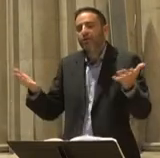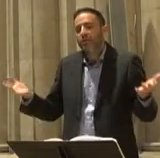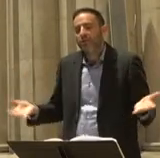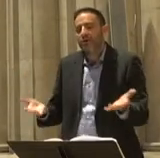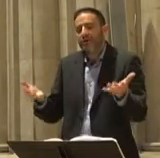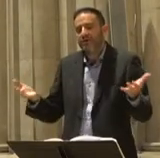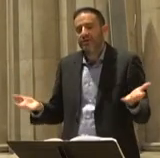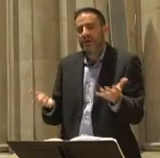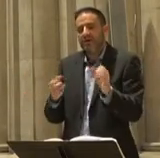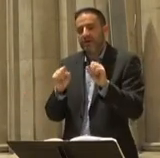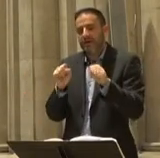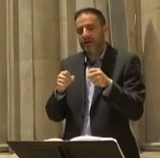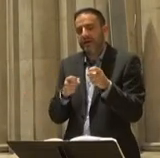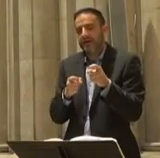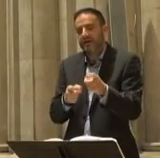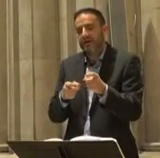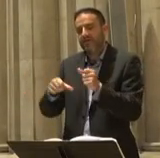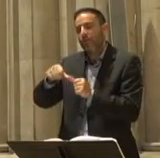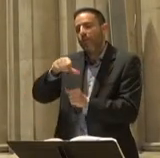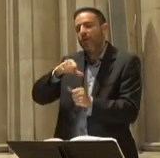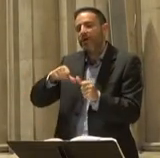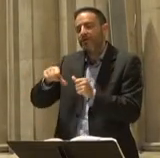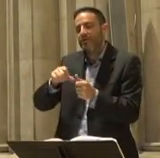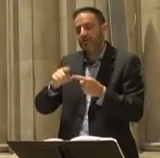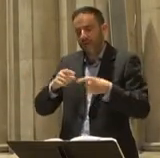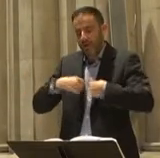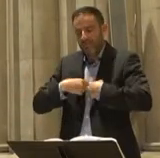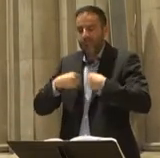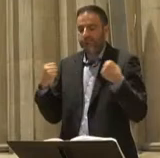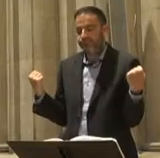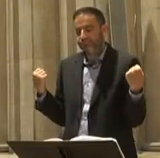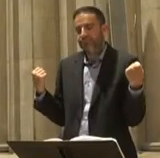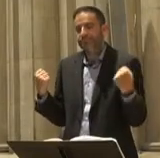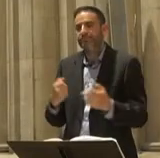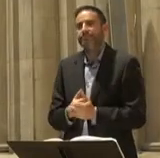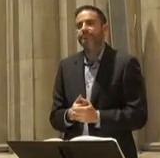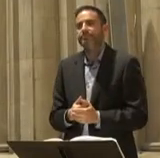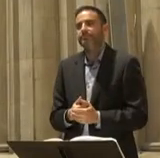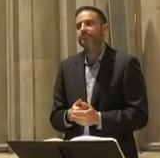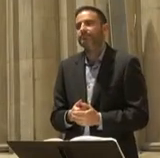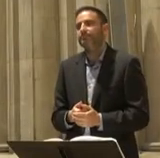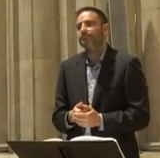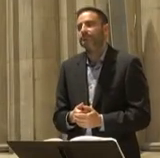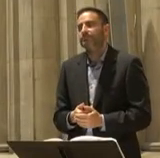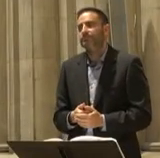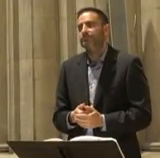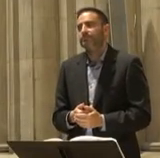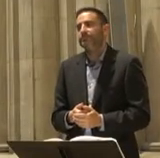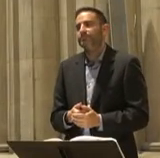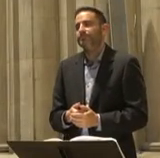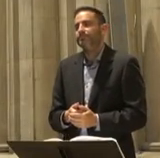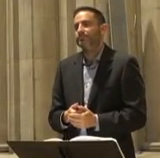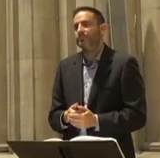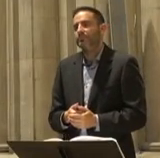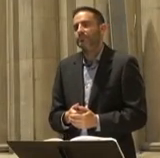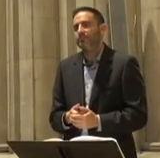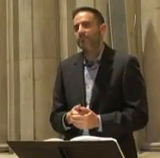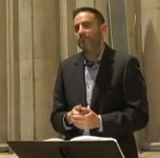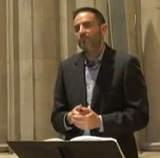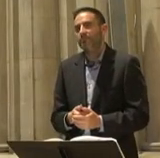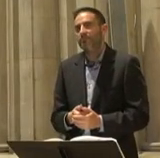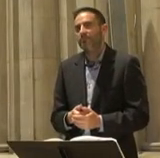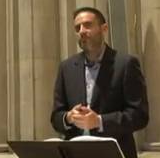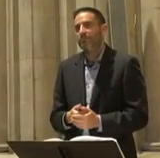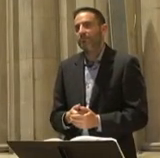we are able to give to one another to be ourselves. And it's June the 11th, which